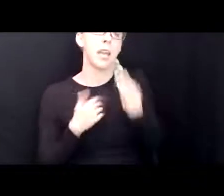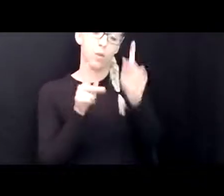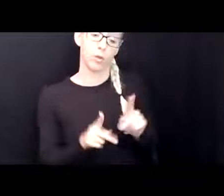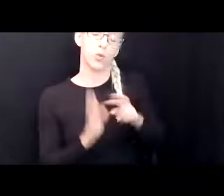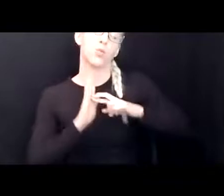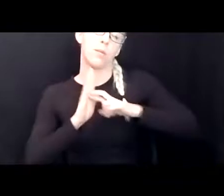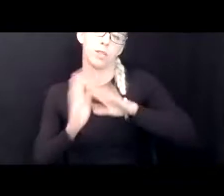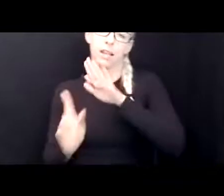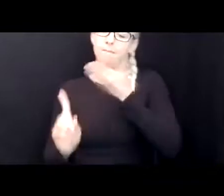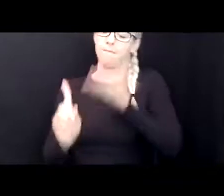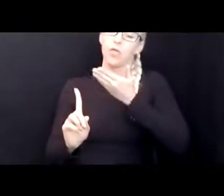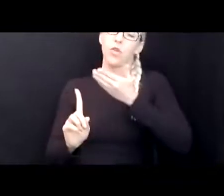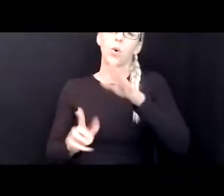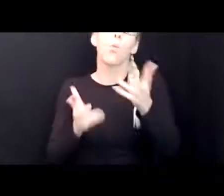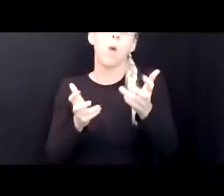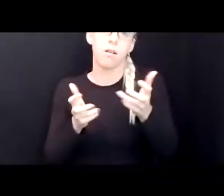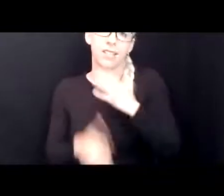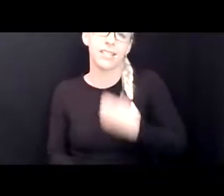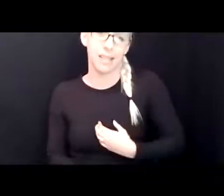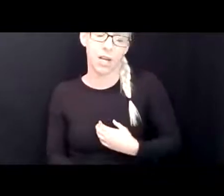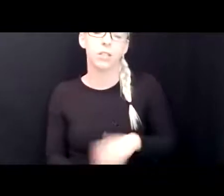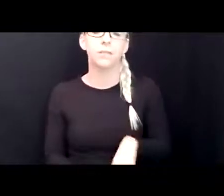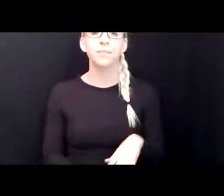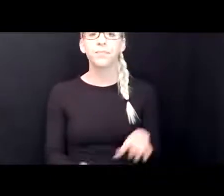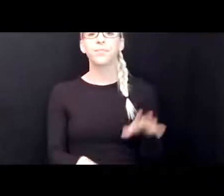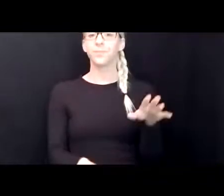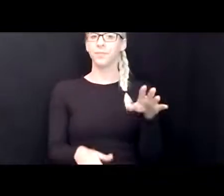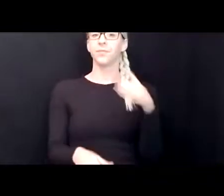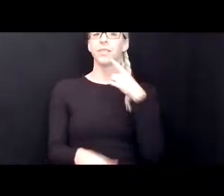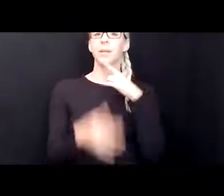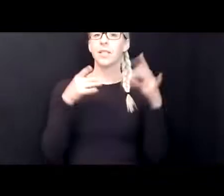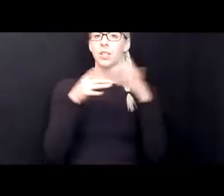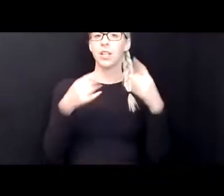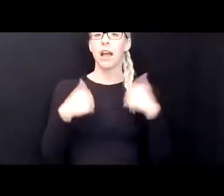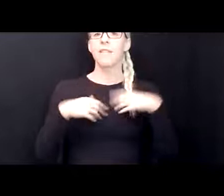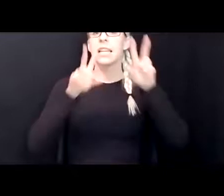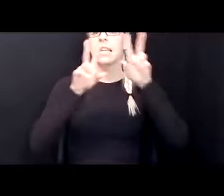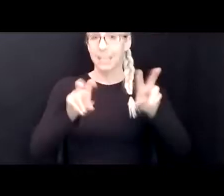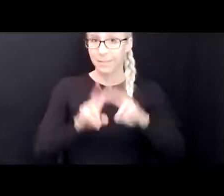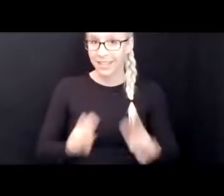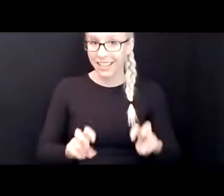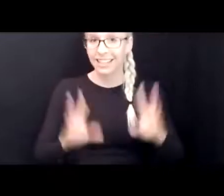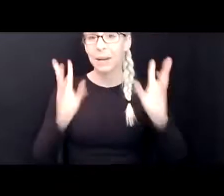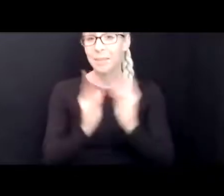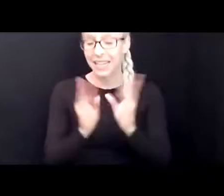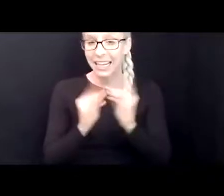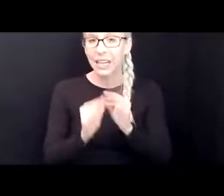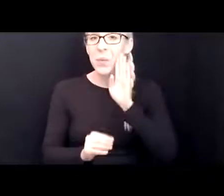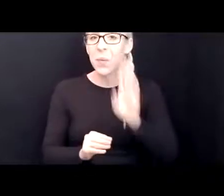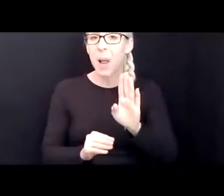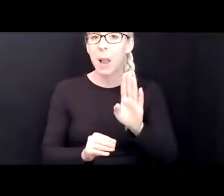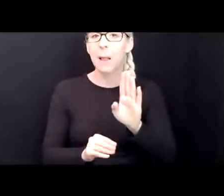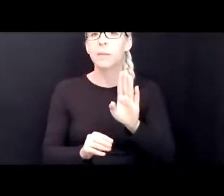appointed. I mentioned that we have an examining committee that goes out and does an evaluation. And that examining committee is made up